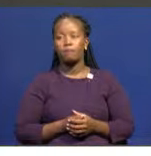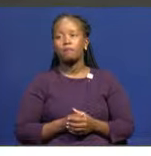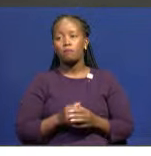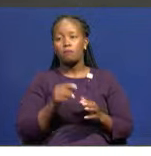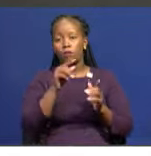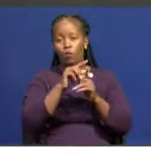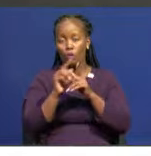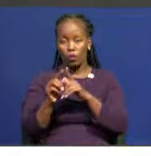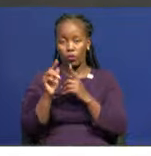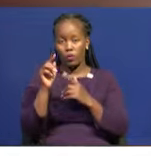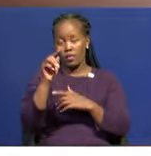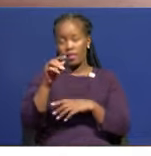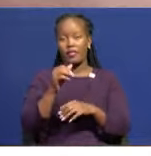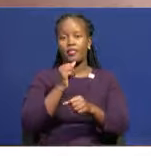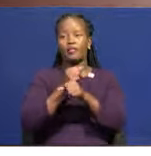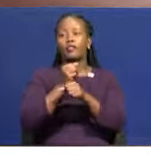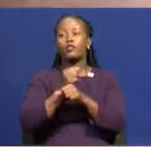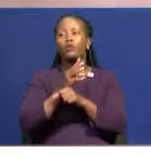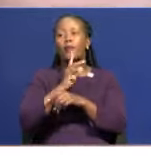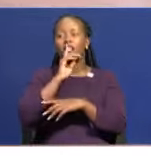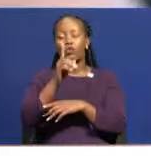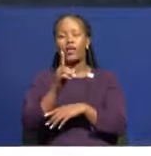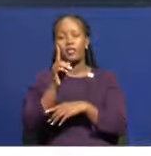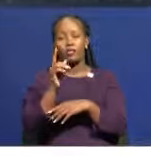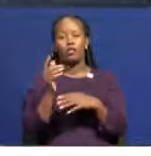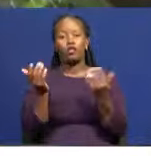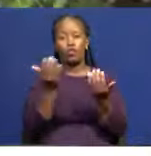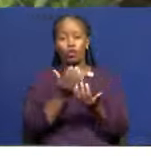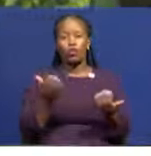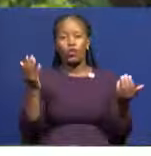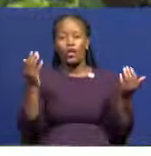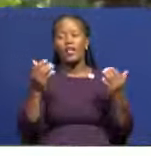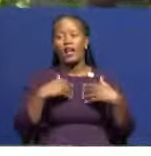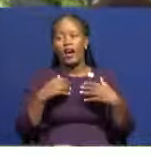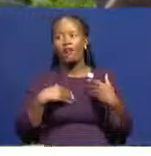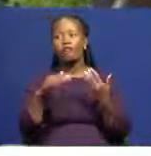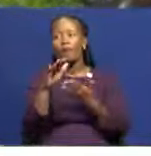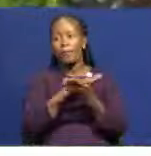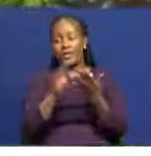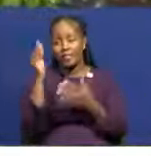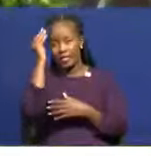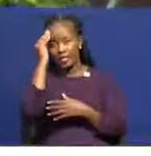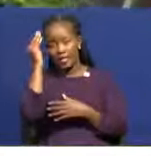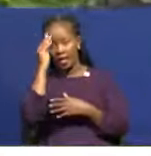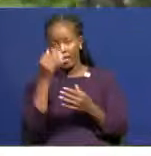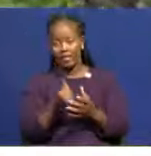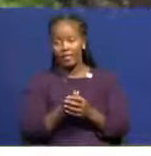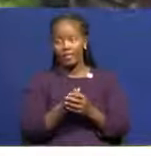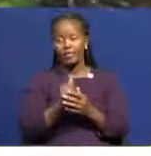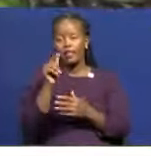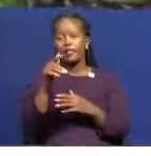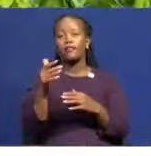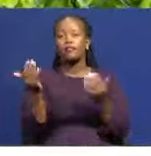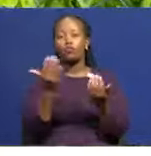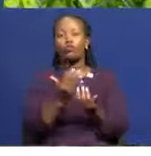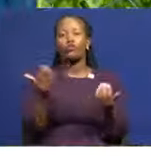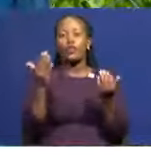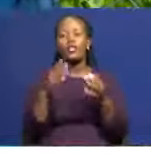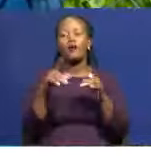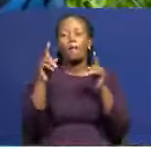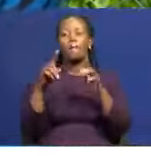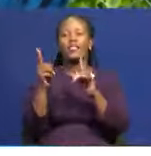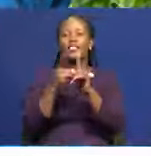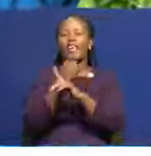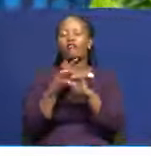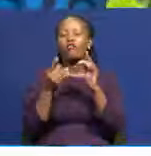Hili ni kuhakikisha watoto hawa wanapata haki yao ya msingi wa elimu. And for this child has to start from play group because they've